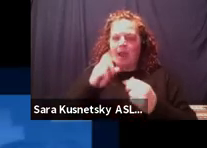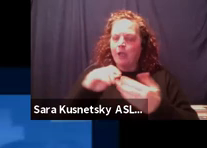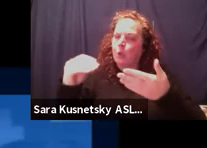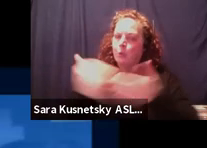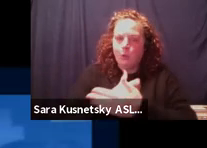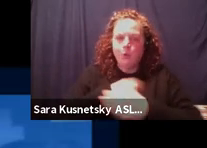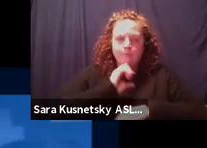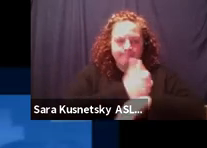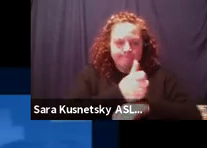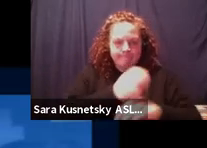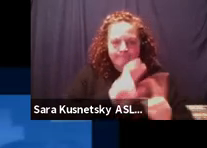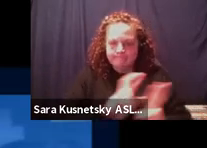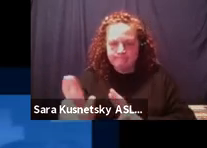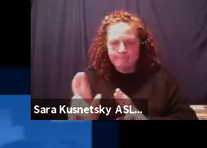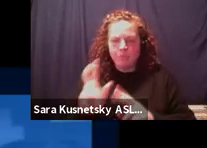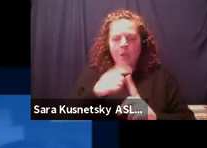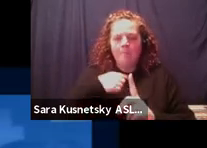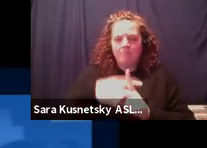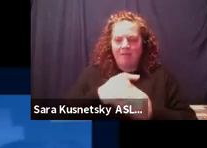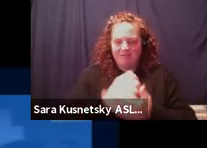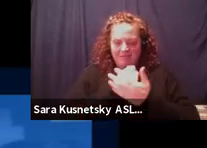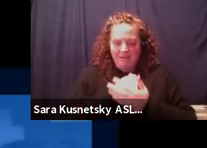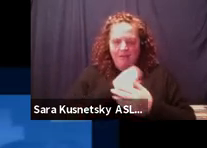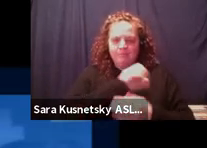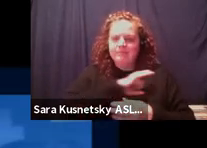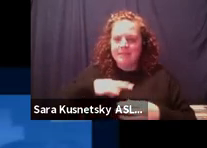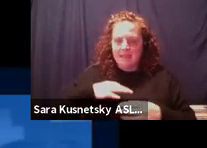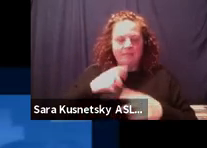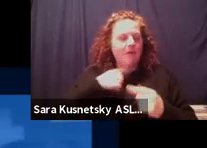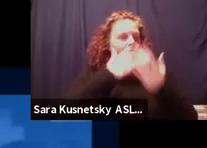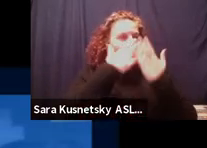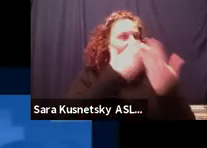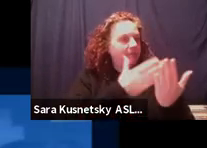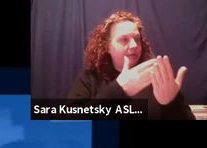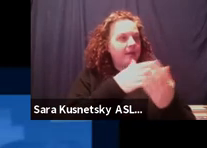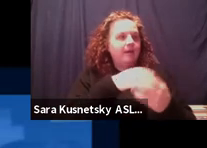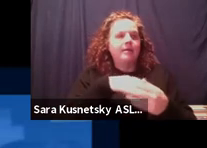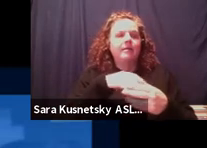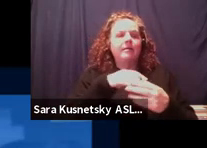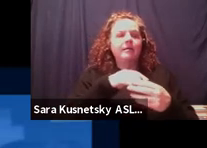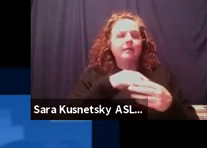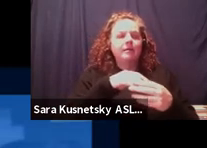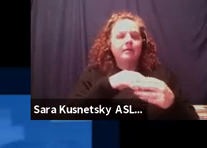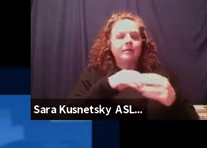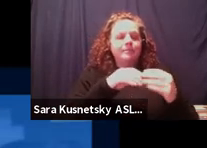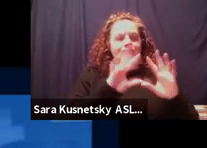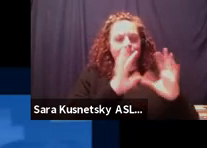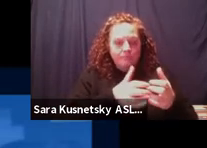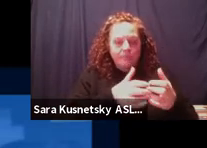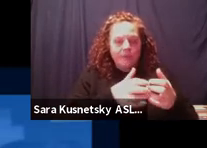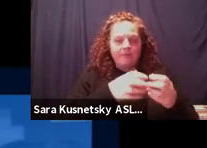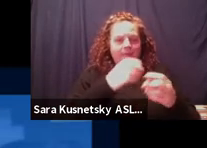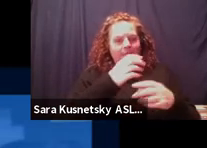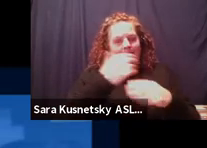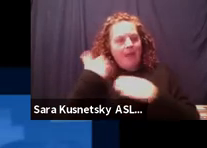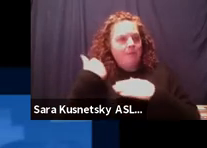around staff. I want to thank our Office of Data and Accountability for moving this important work forward in collaboration with our school leaders.